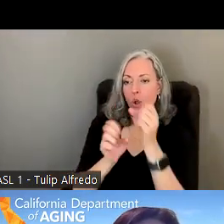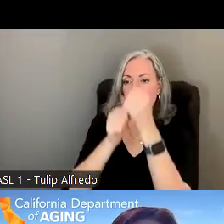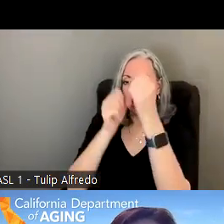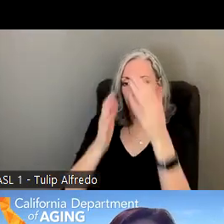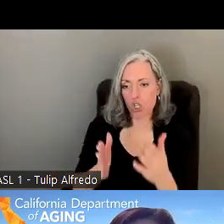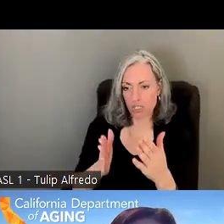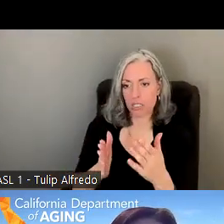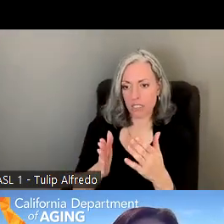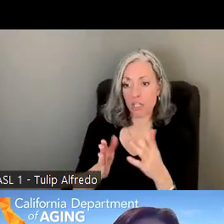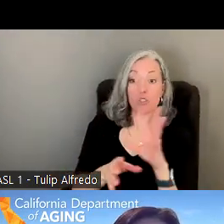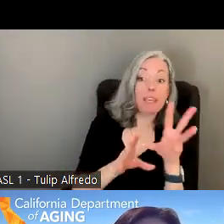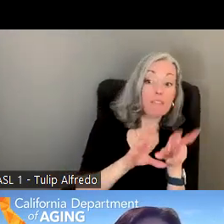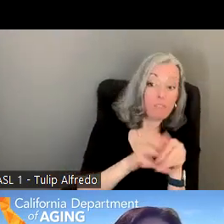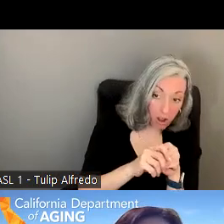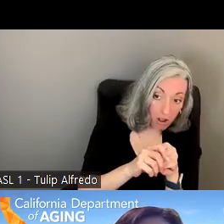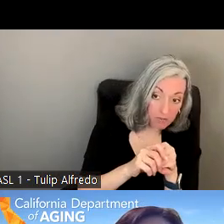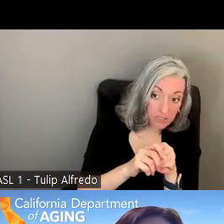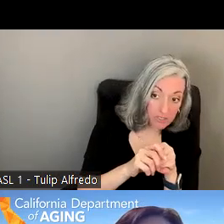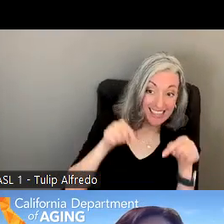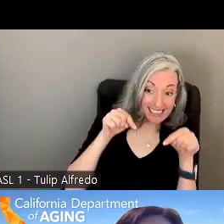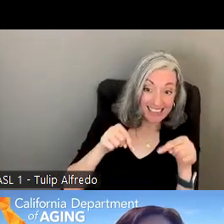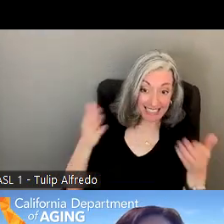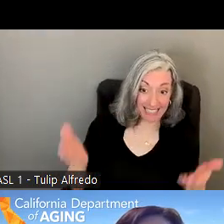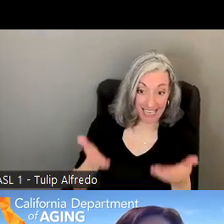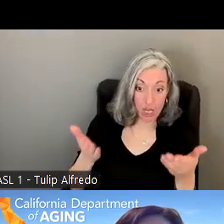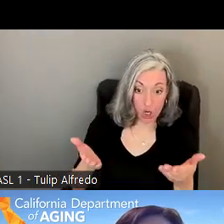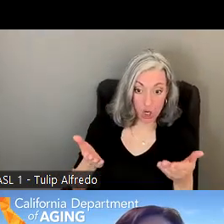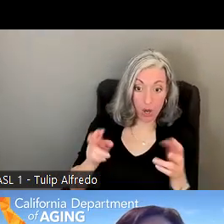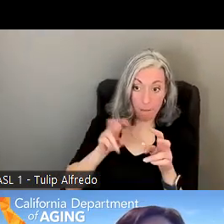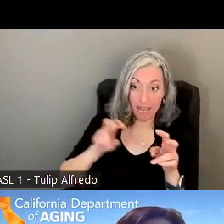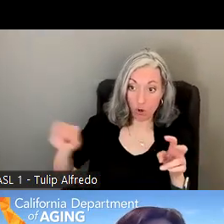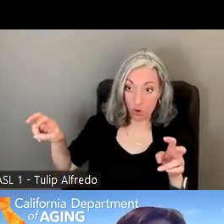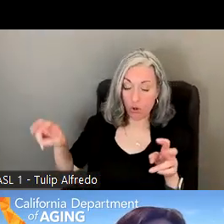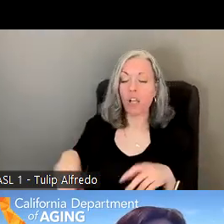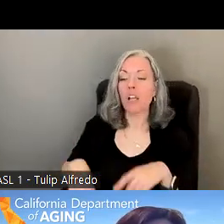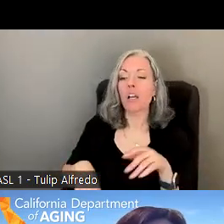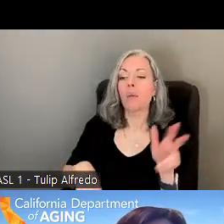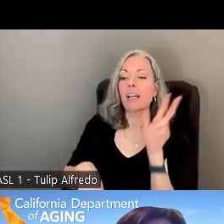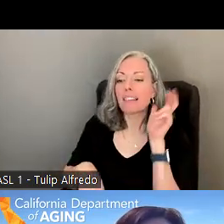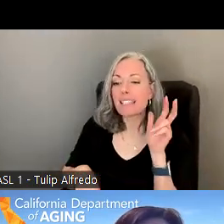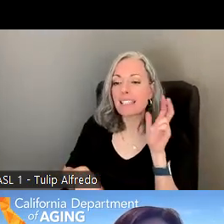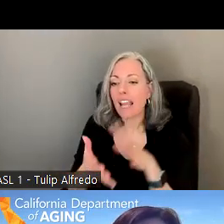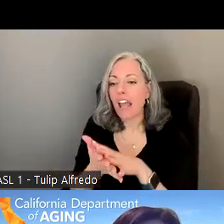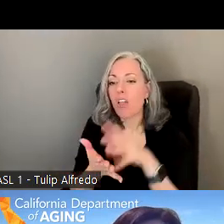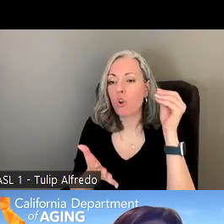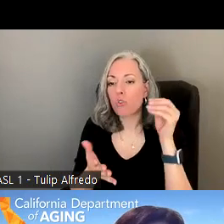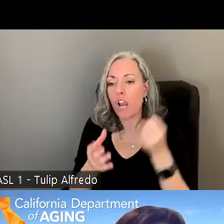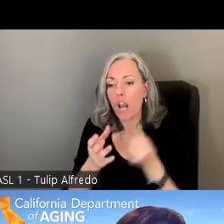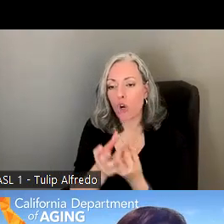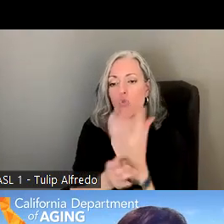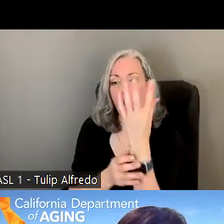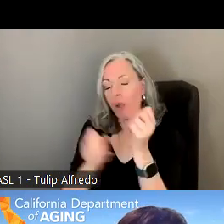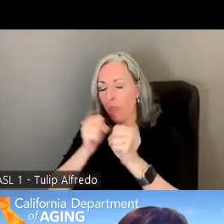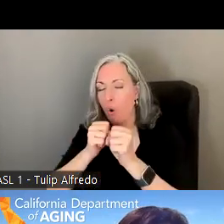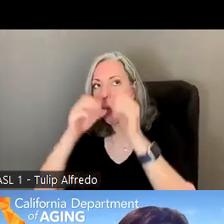to either participate in this panel or be able to listen and learn and grow their awareness